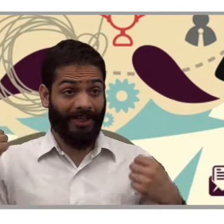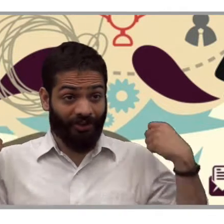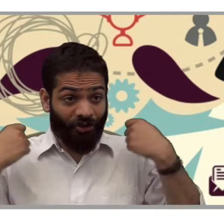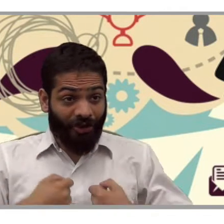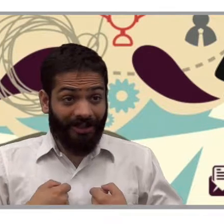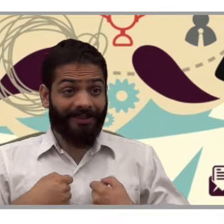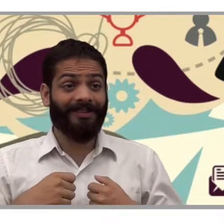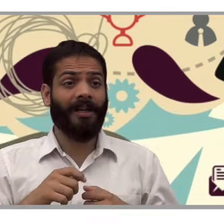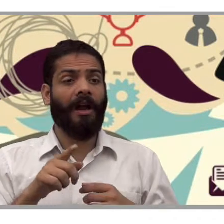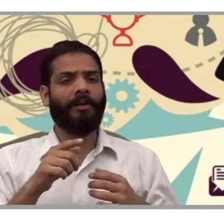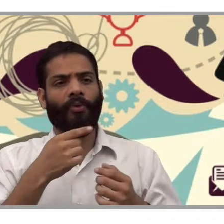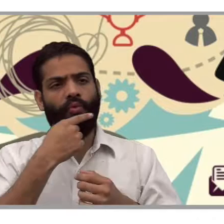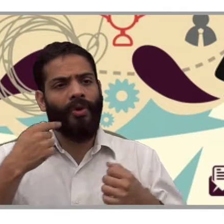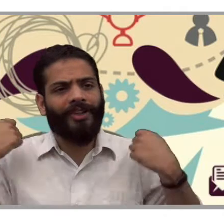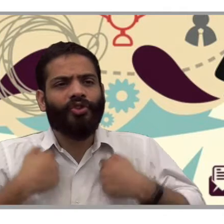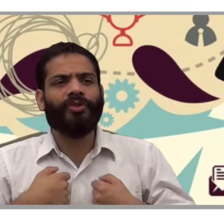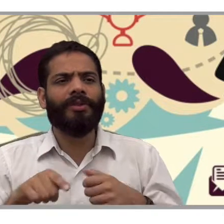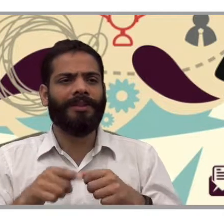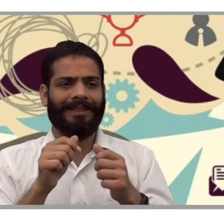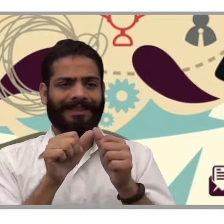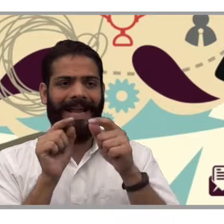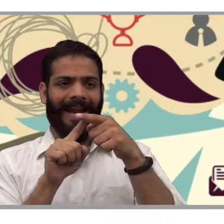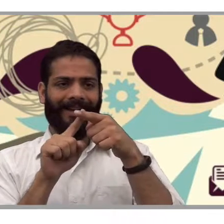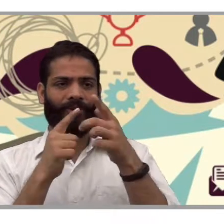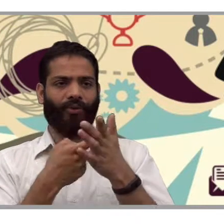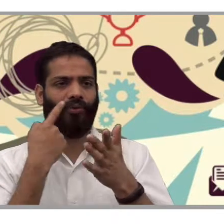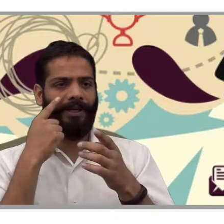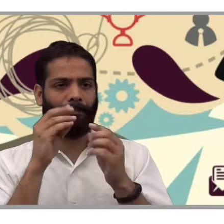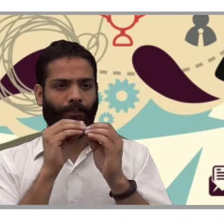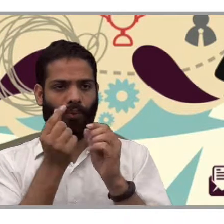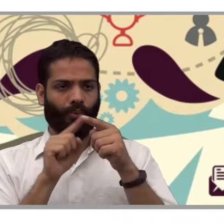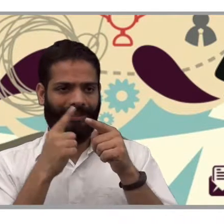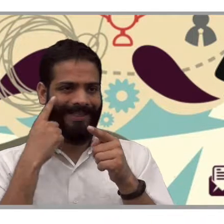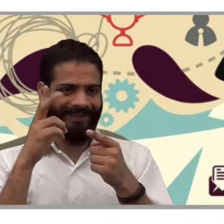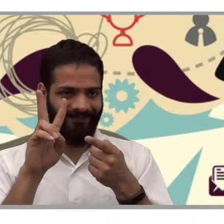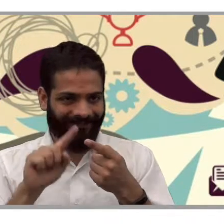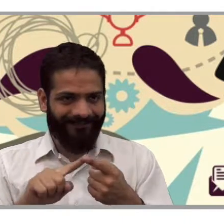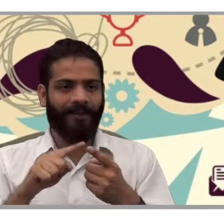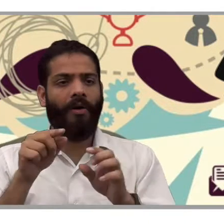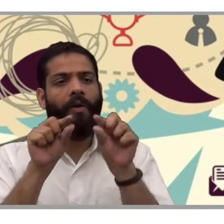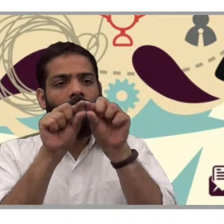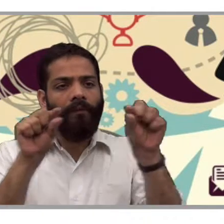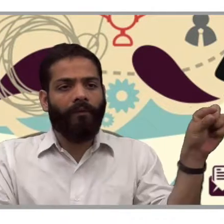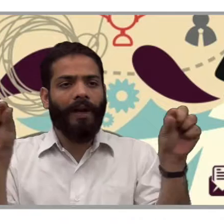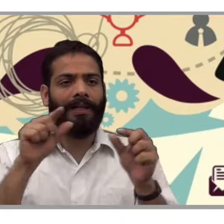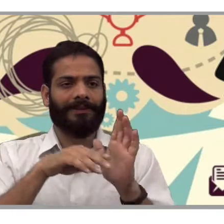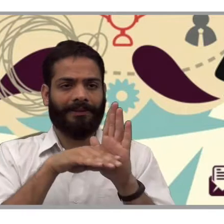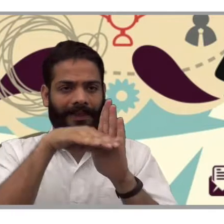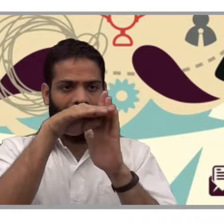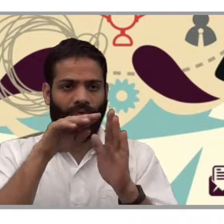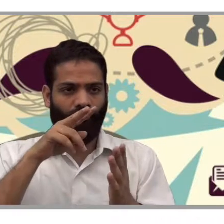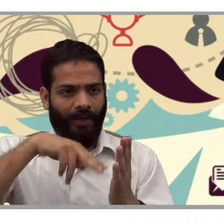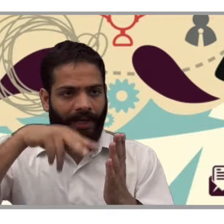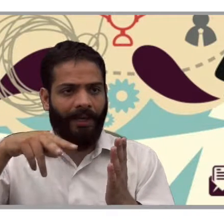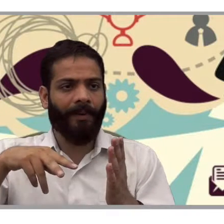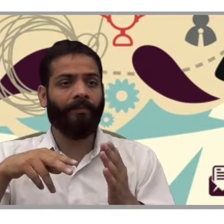The next example is red shirt, where it could only mean a or the red shirt.